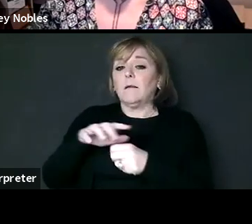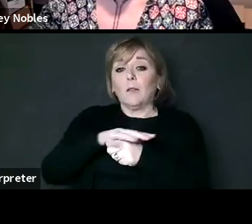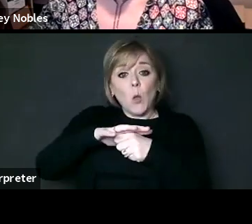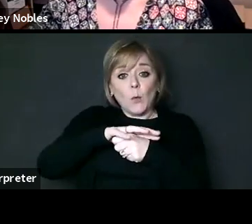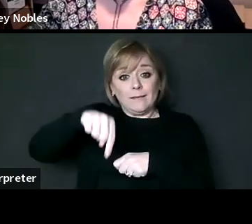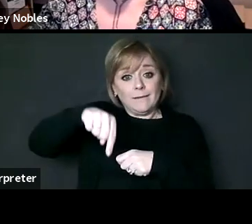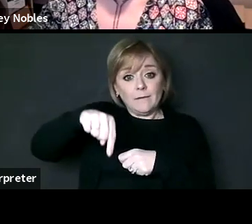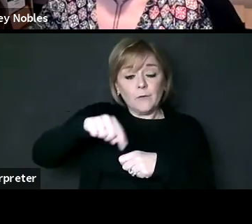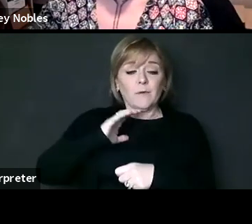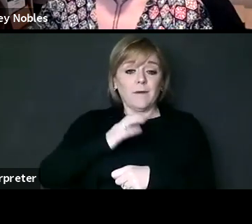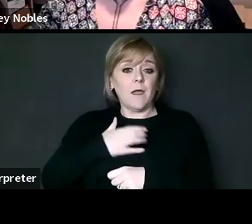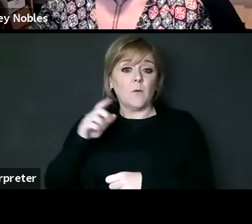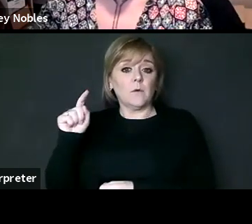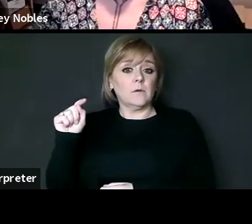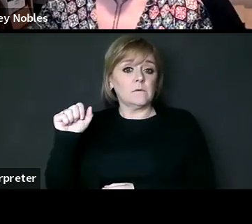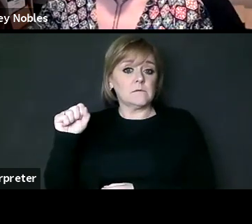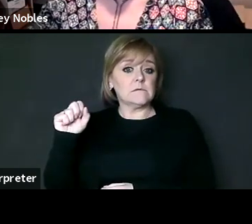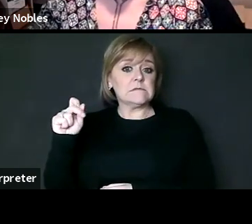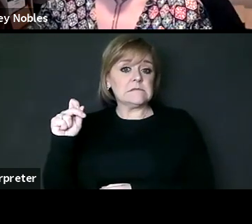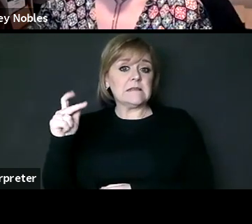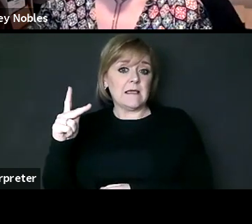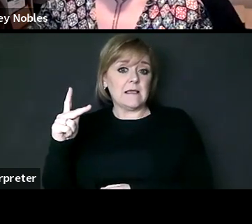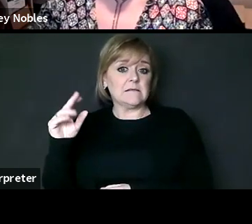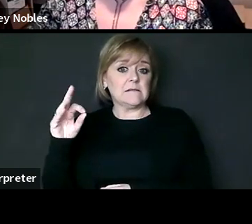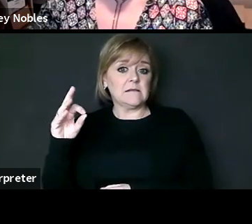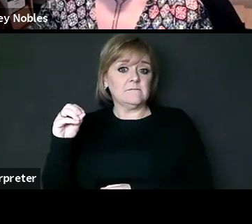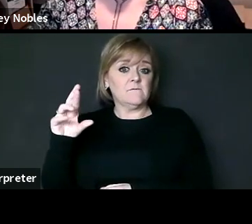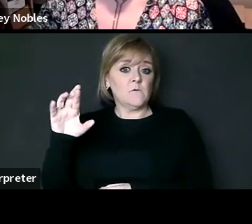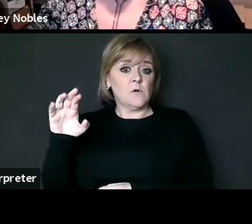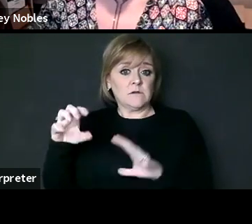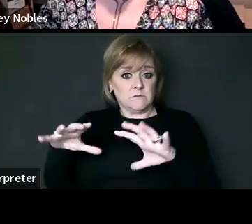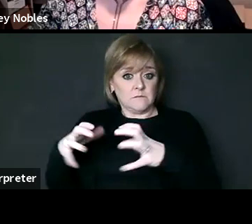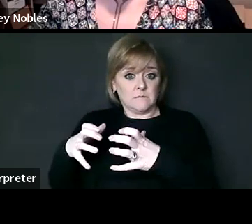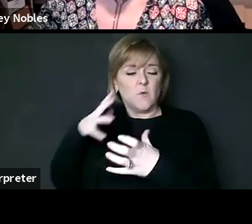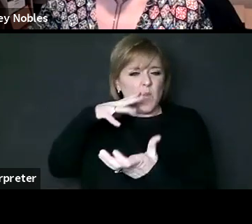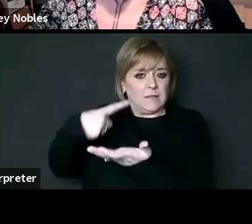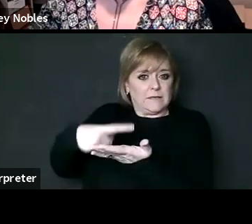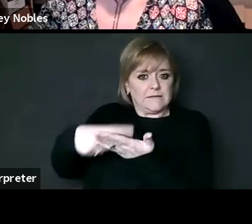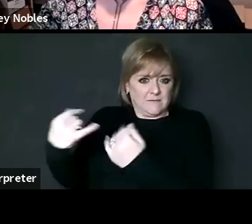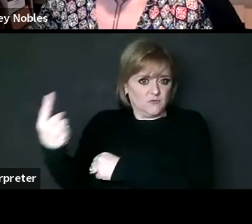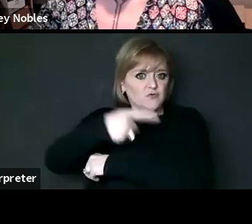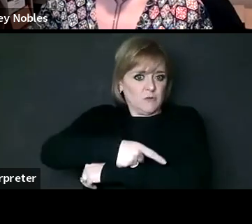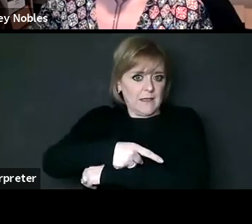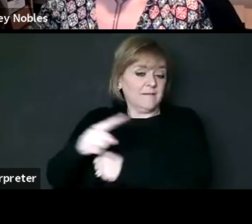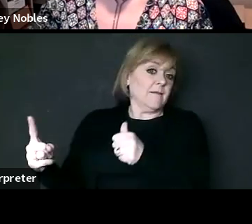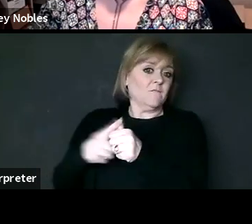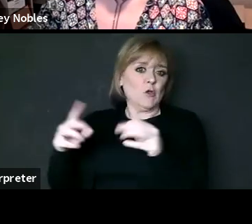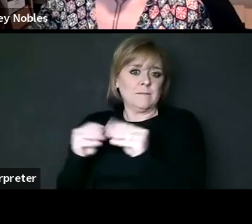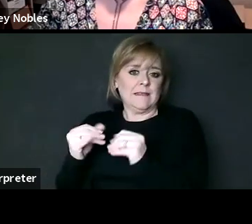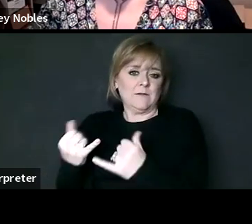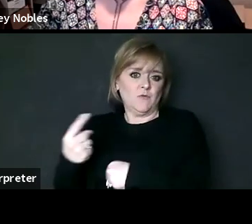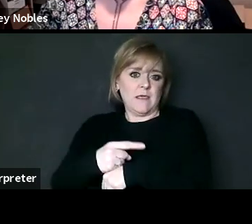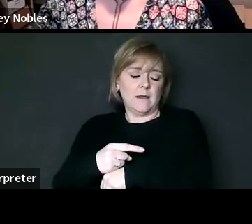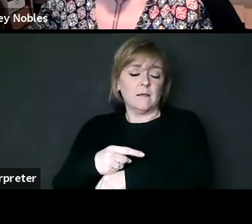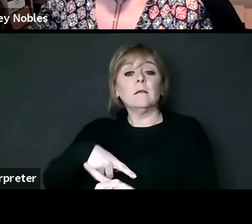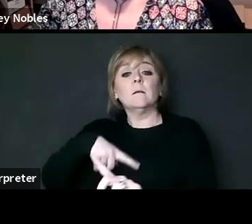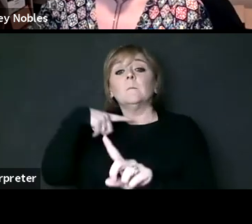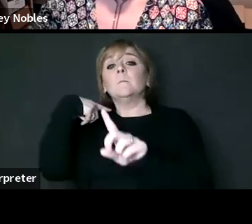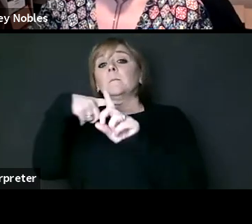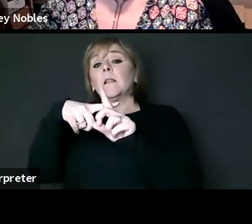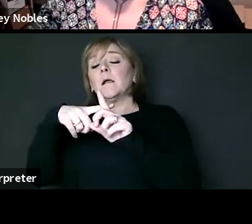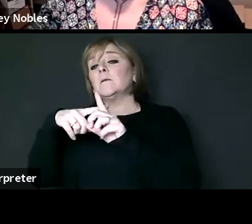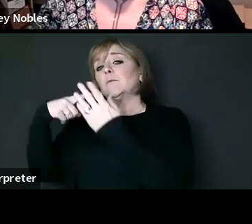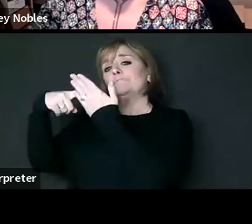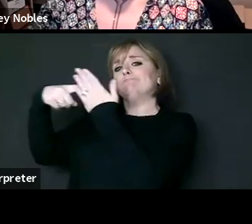Our task force will look at that today in their first meeting. It's also part of the discussions we're having with members of the